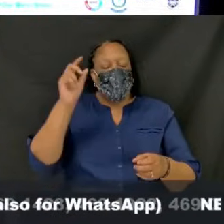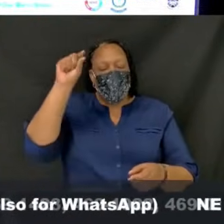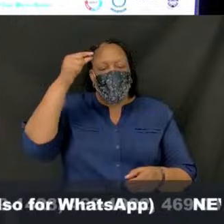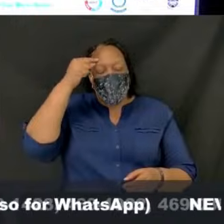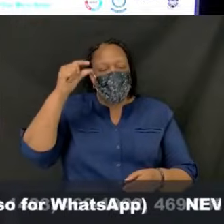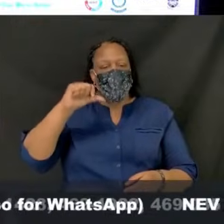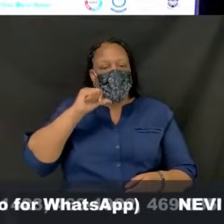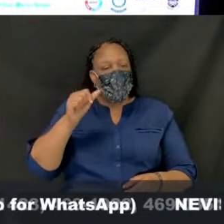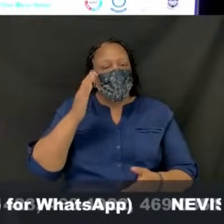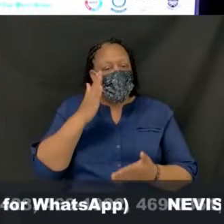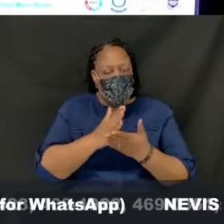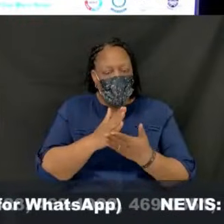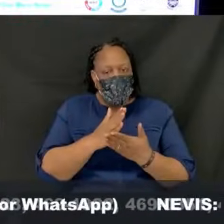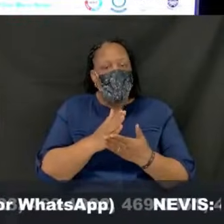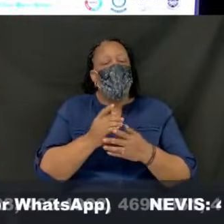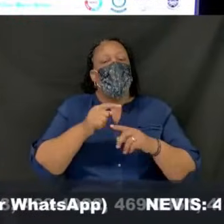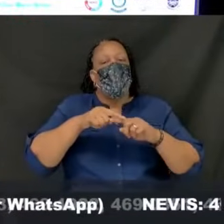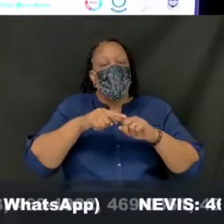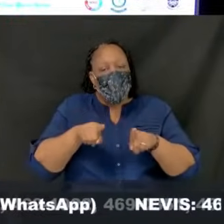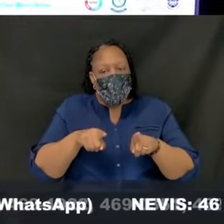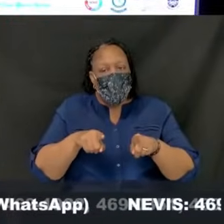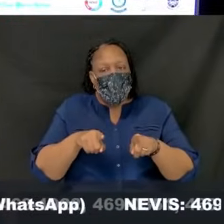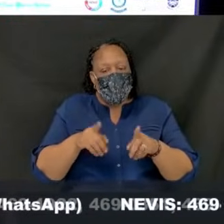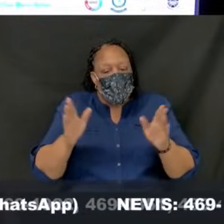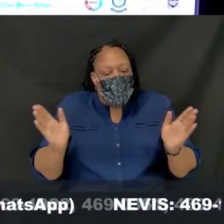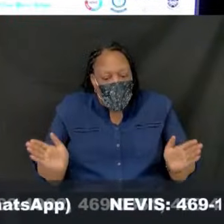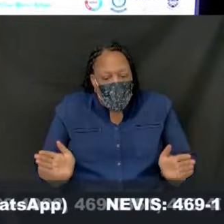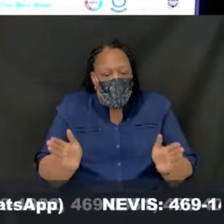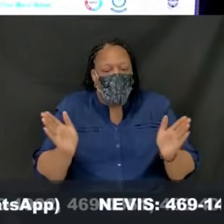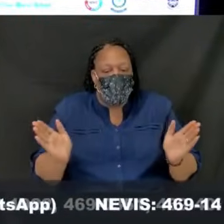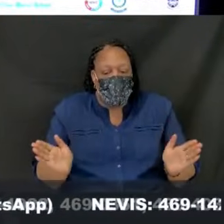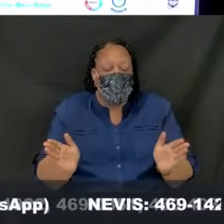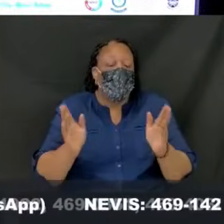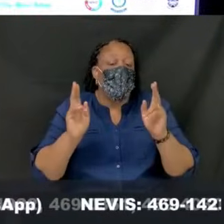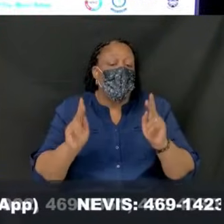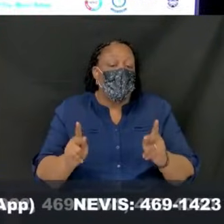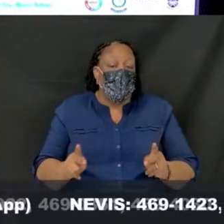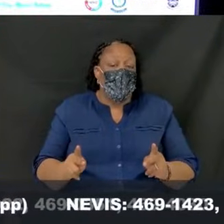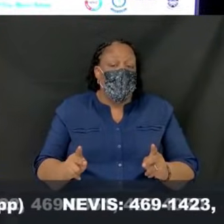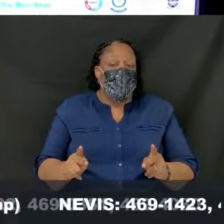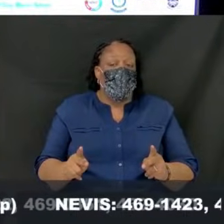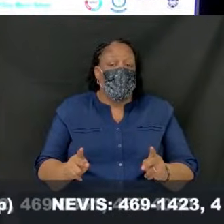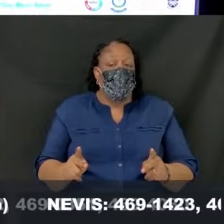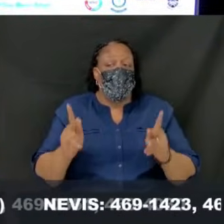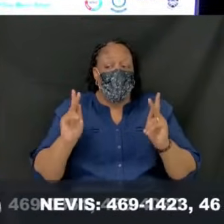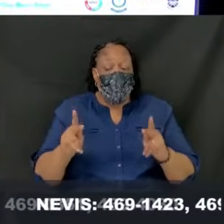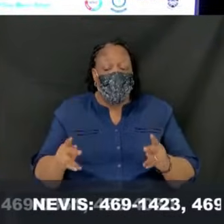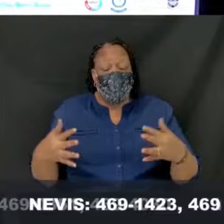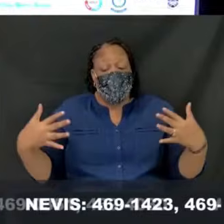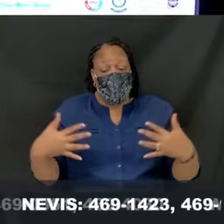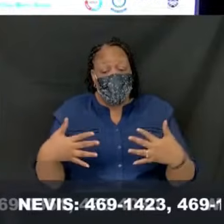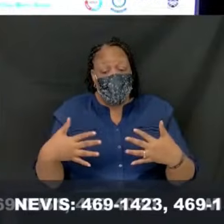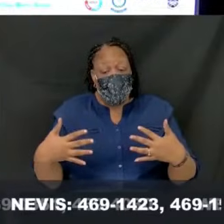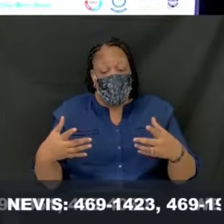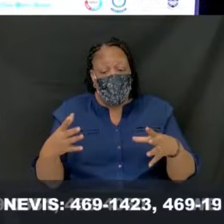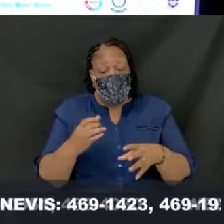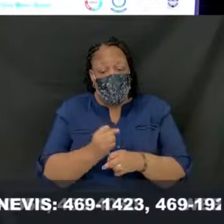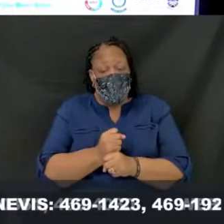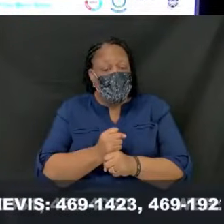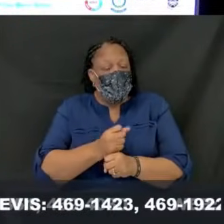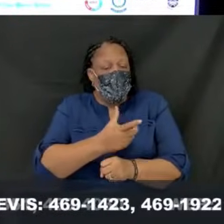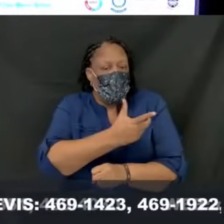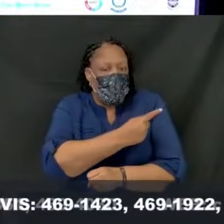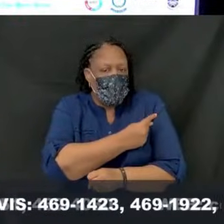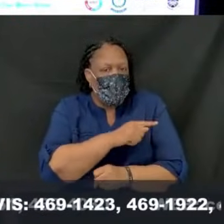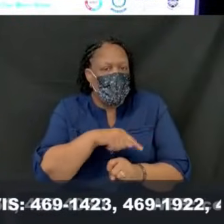have outlined a strategy that was undertaken to mitigate the issue of the delayed test